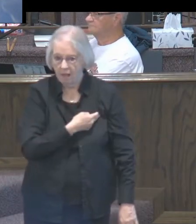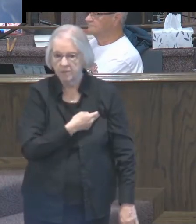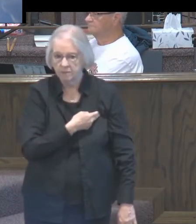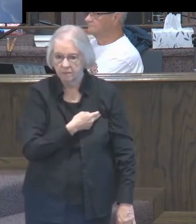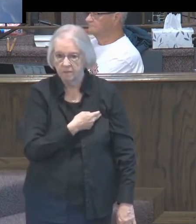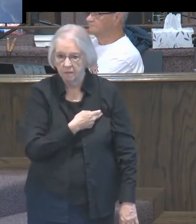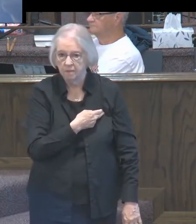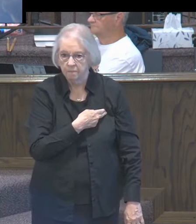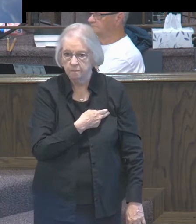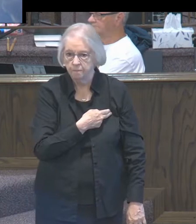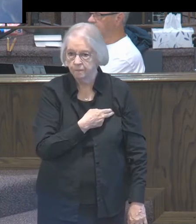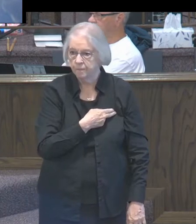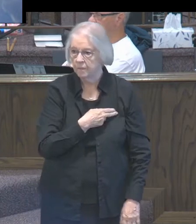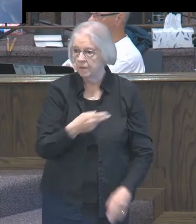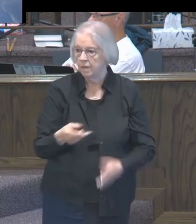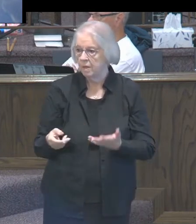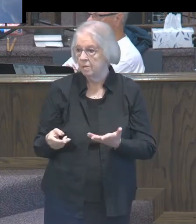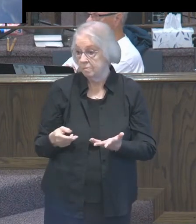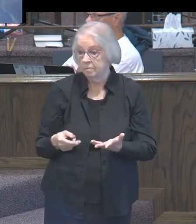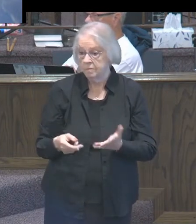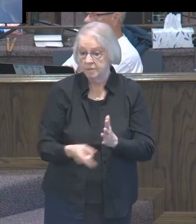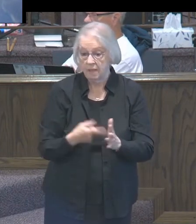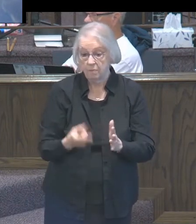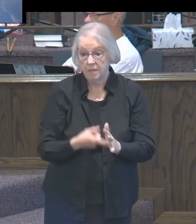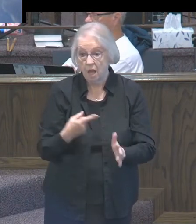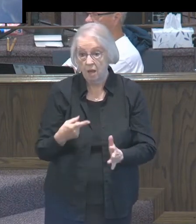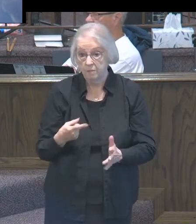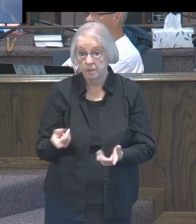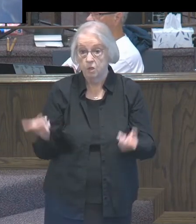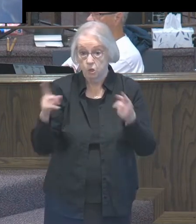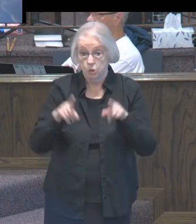day, sometimes even in your moments.